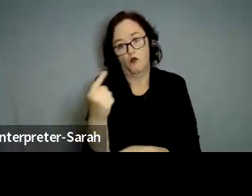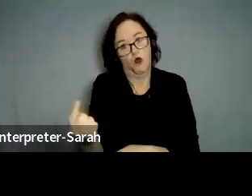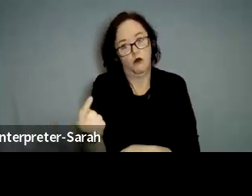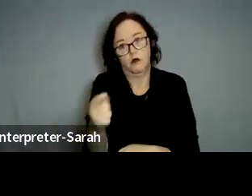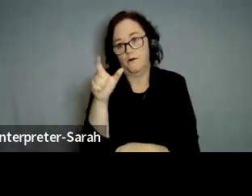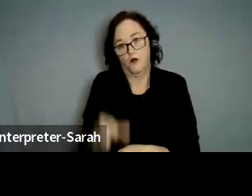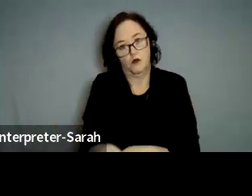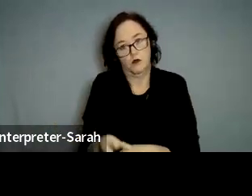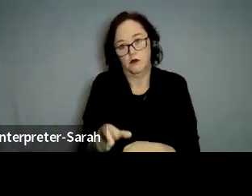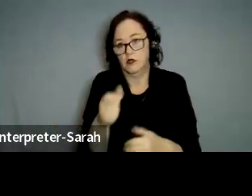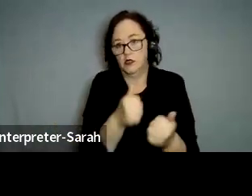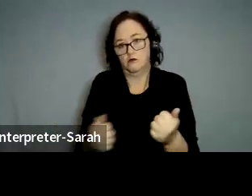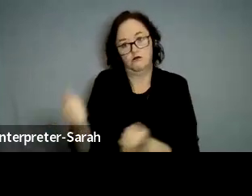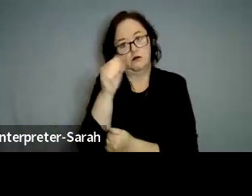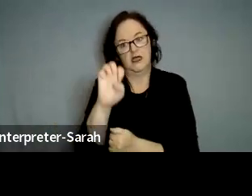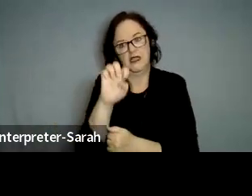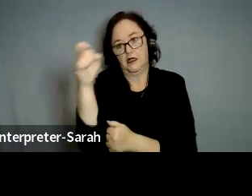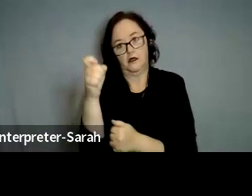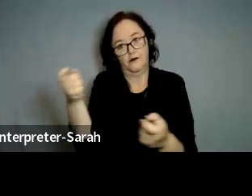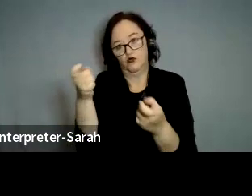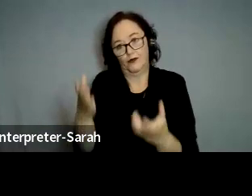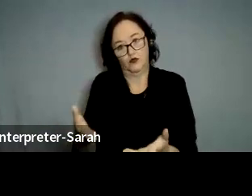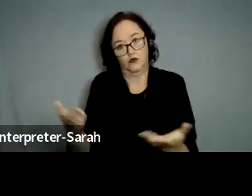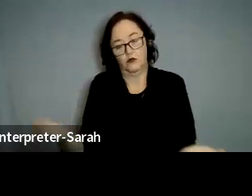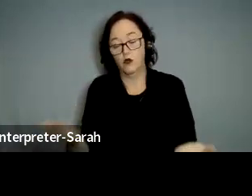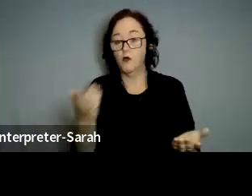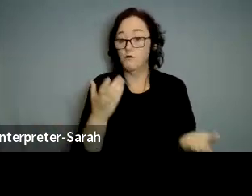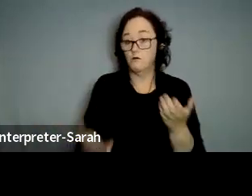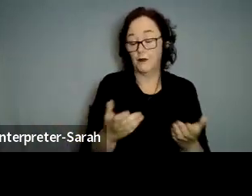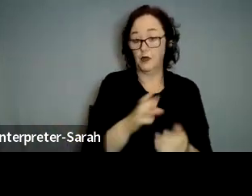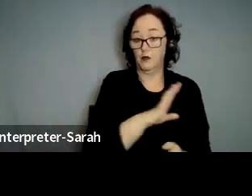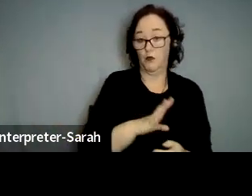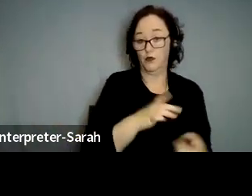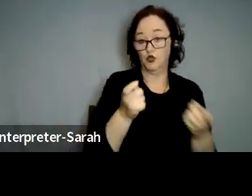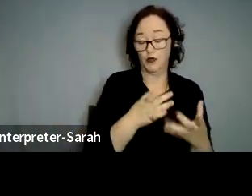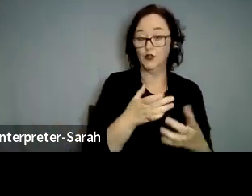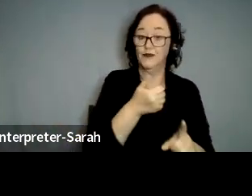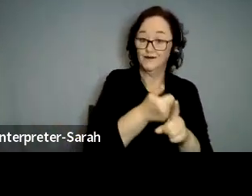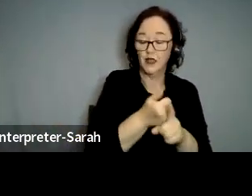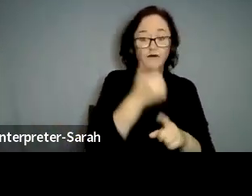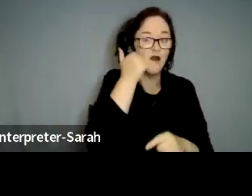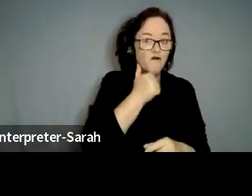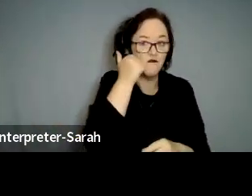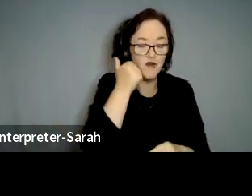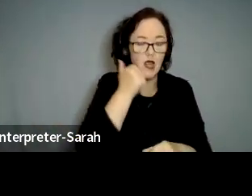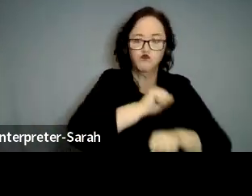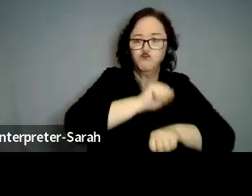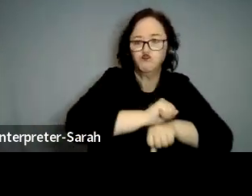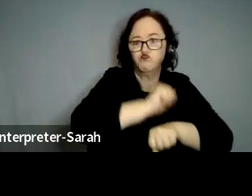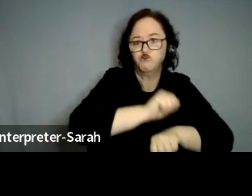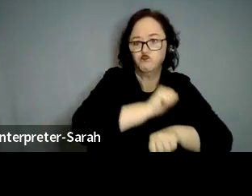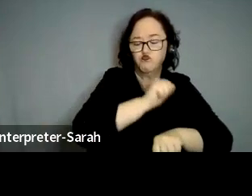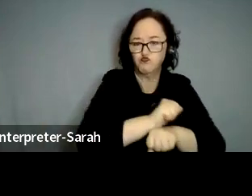right? Maybe our board of directors is actually a working board and they are really in the day-to-day doing the work with us.